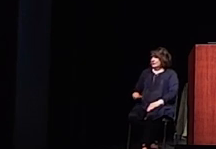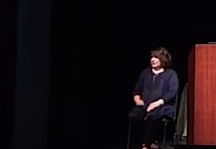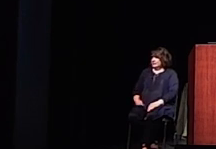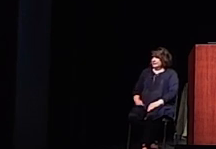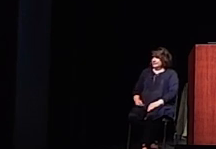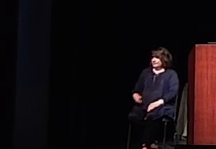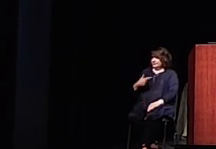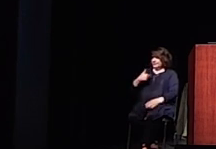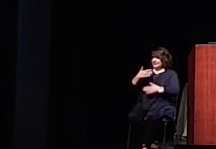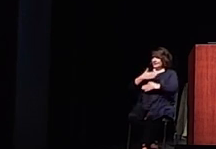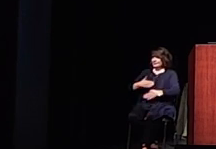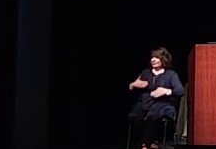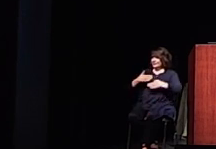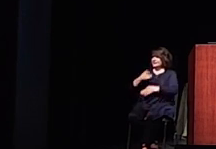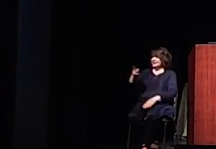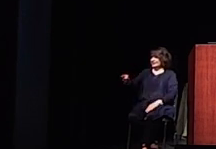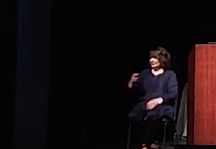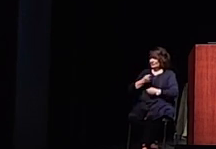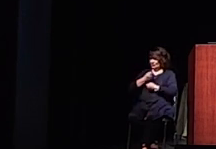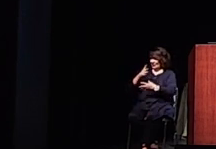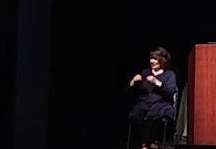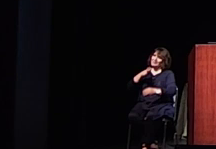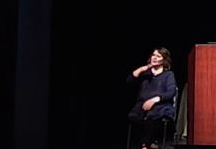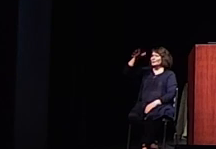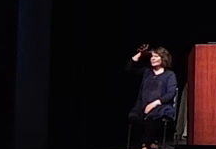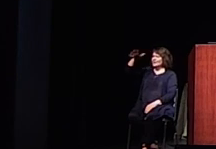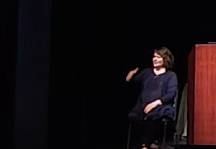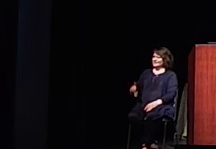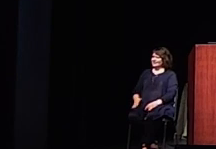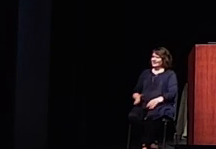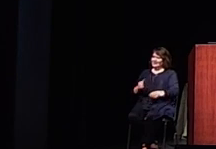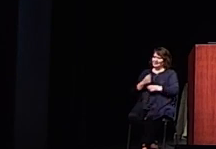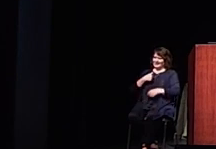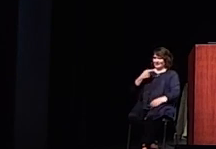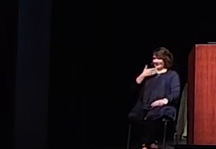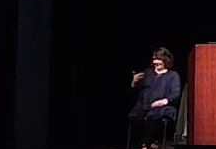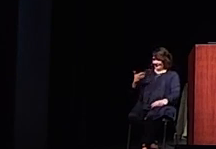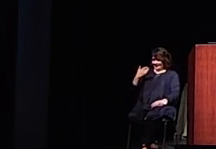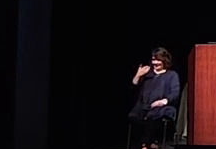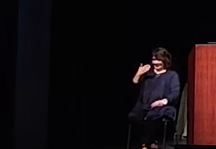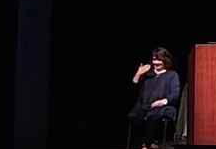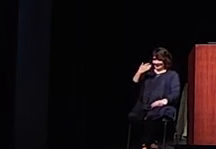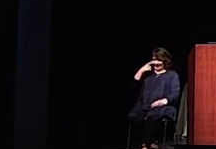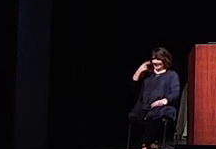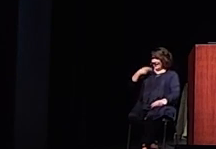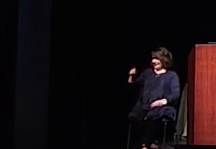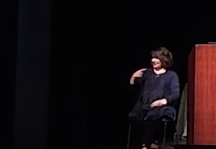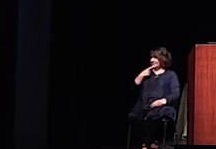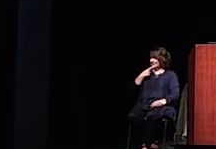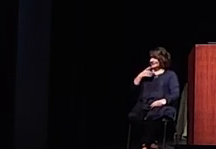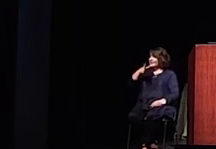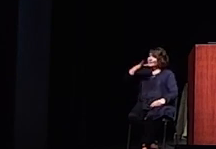And I appreciate you sharing about your parents too, and it makes me think that I should also mention about, our parents teach